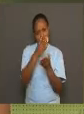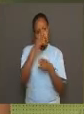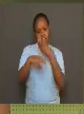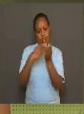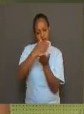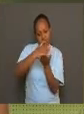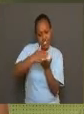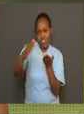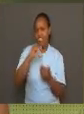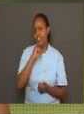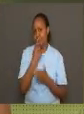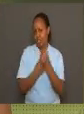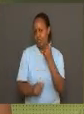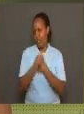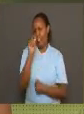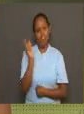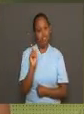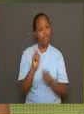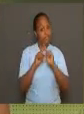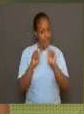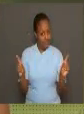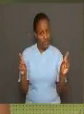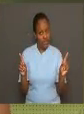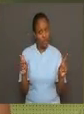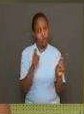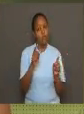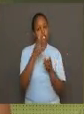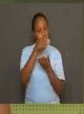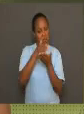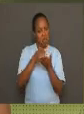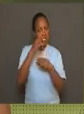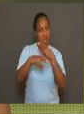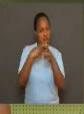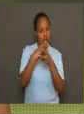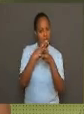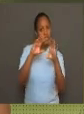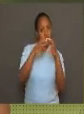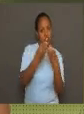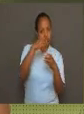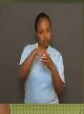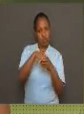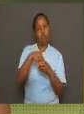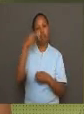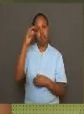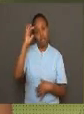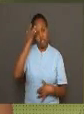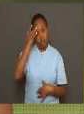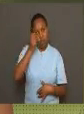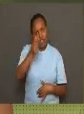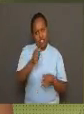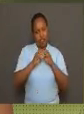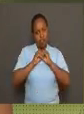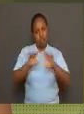world. However, in some parts of the world, the disease has spread more quickly.